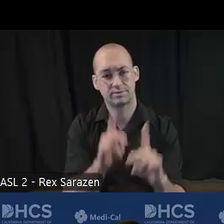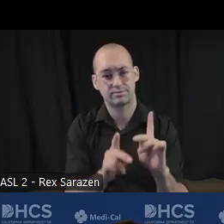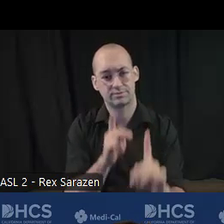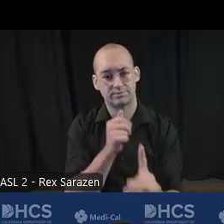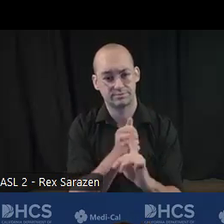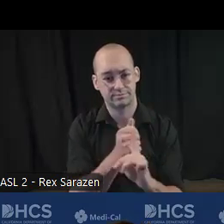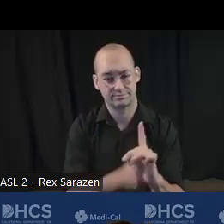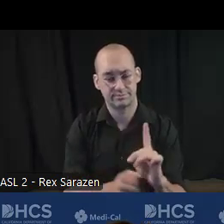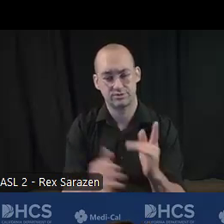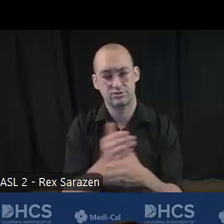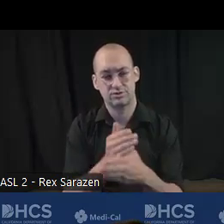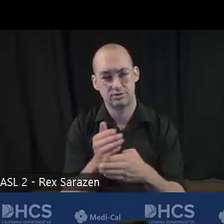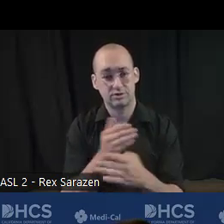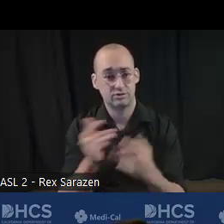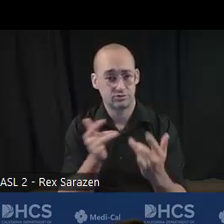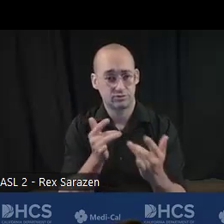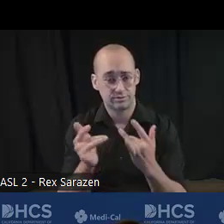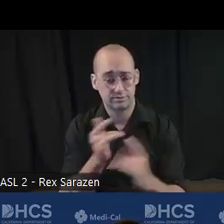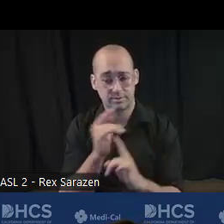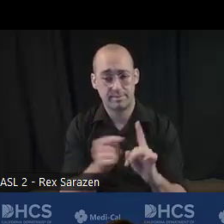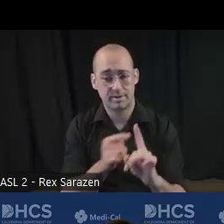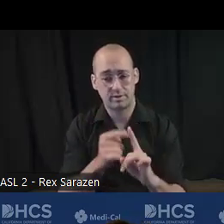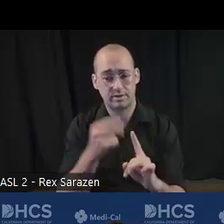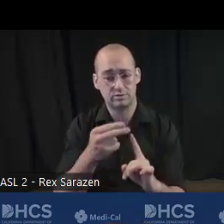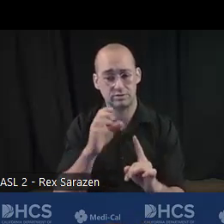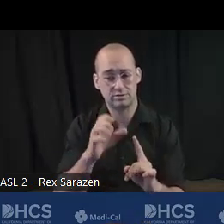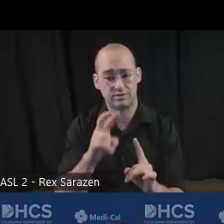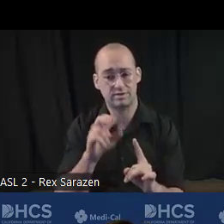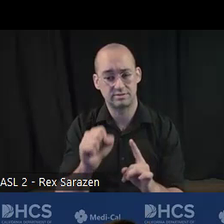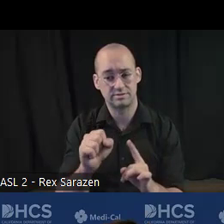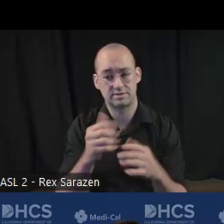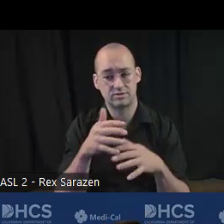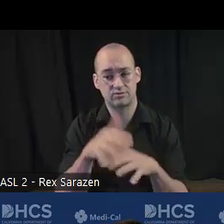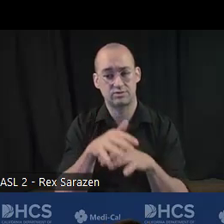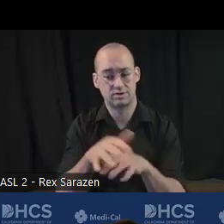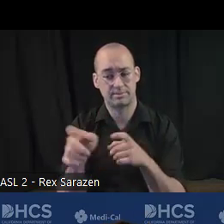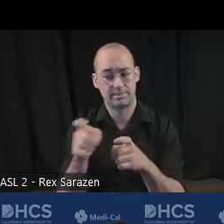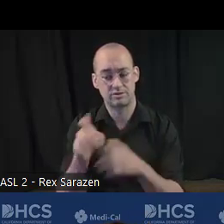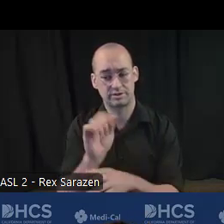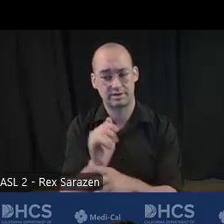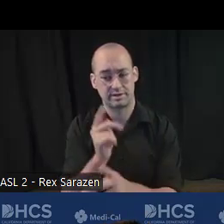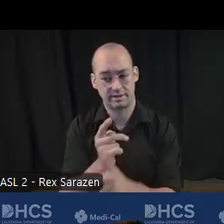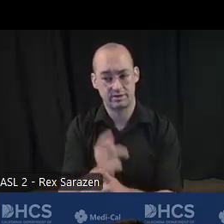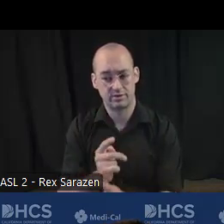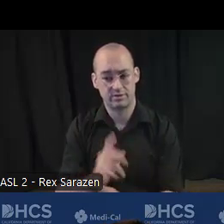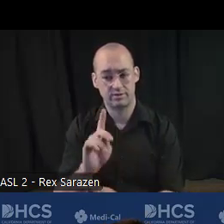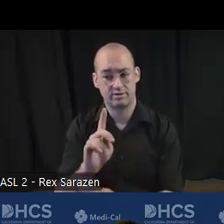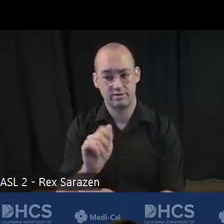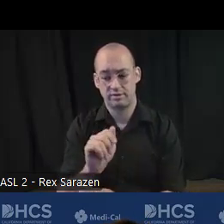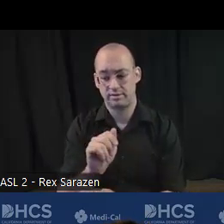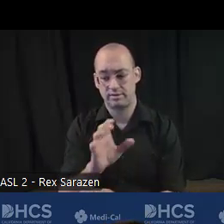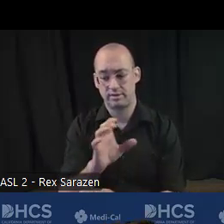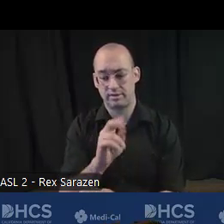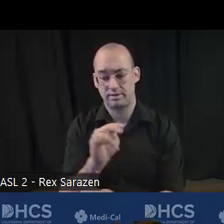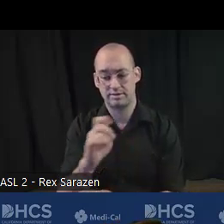sharing concerns about the HCBS integration into managed care. I heard Connie, I believe, referenced it earlier during